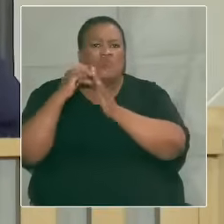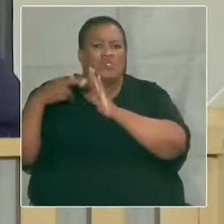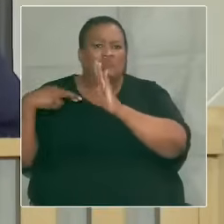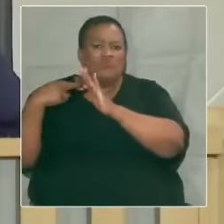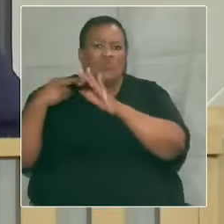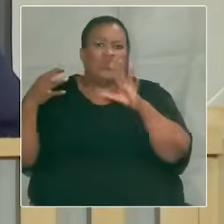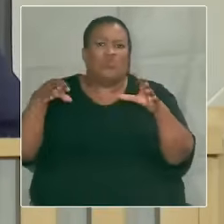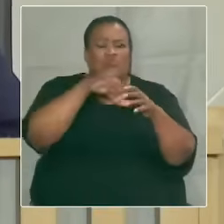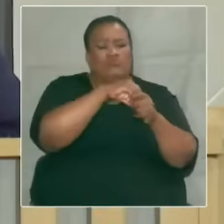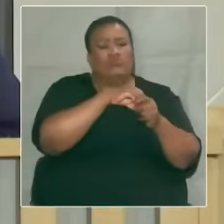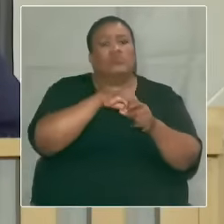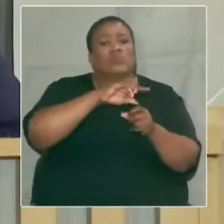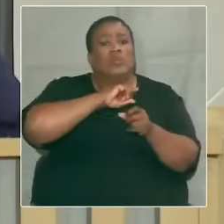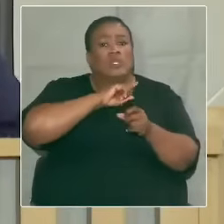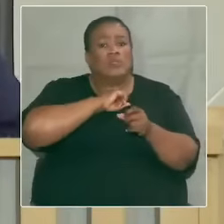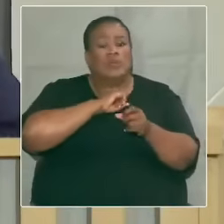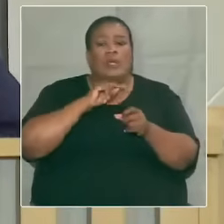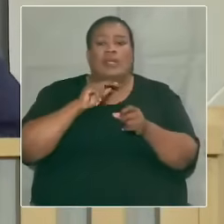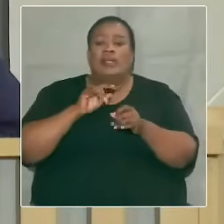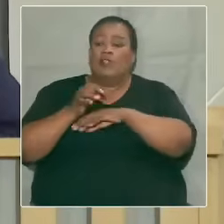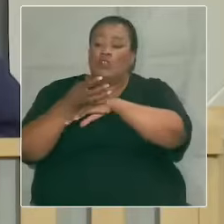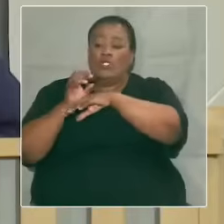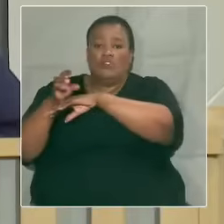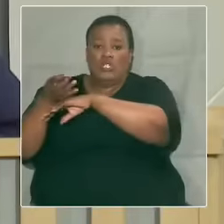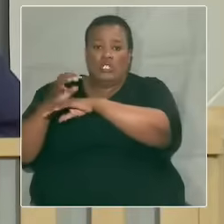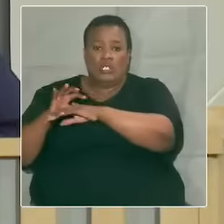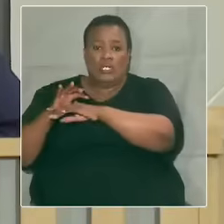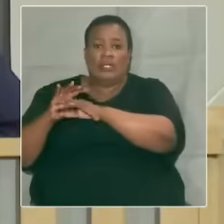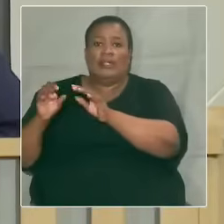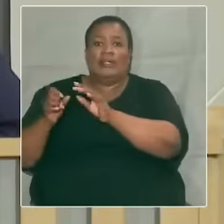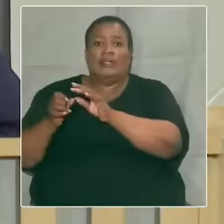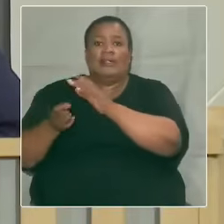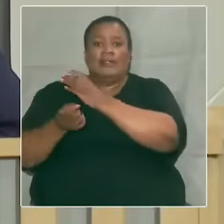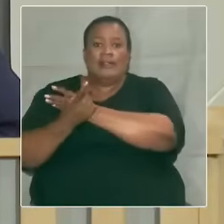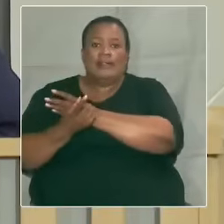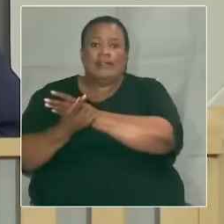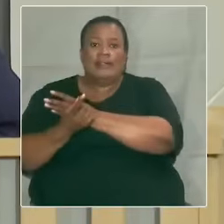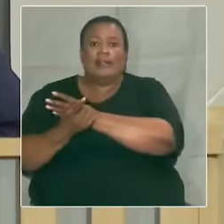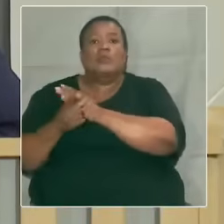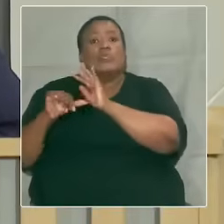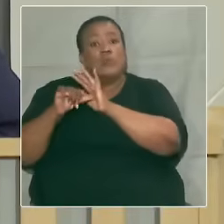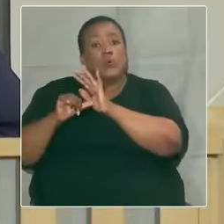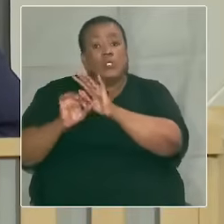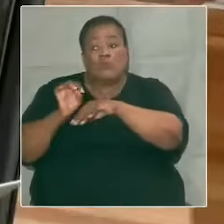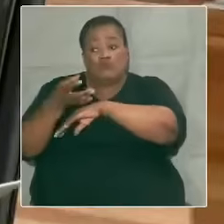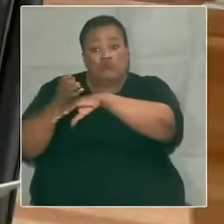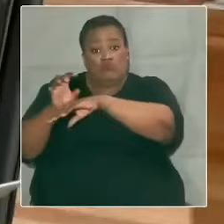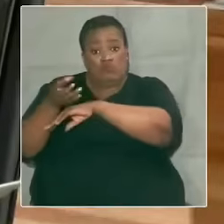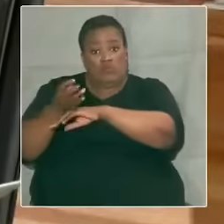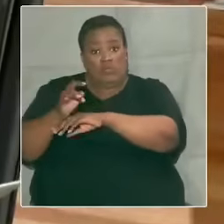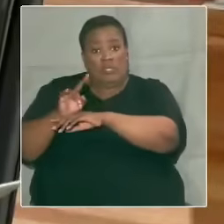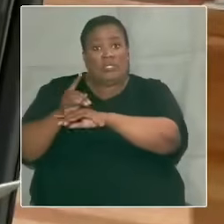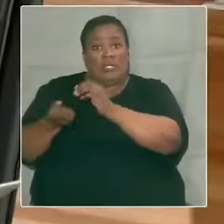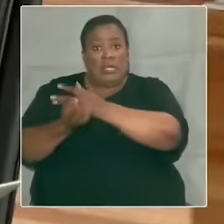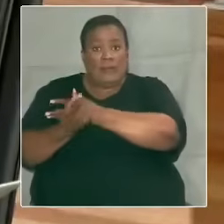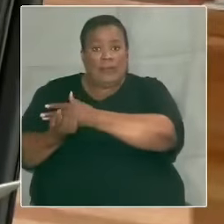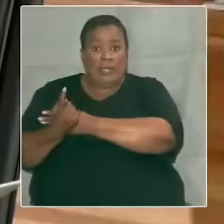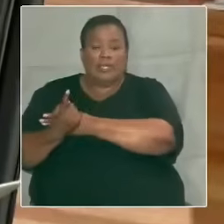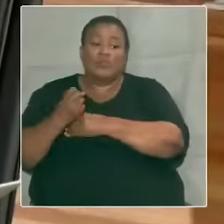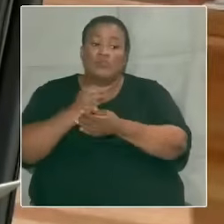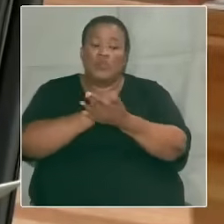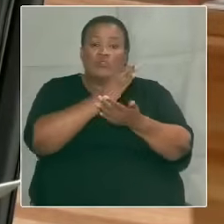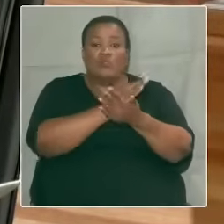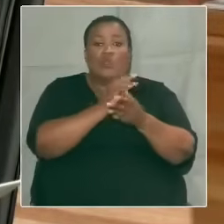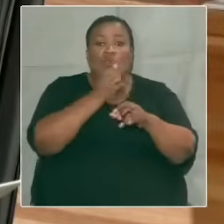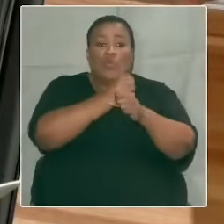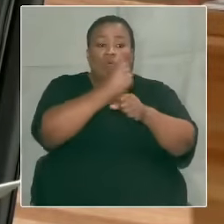takes place to make the work of the PKTT to be smooth. And you've shown how